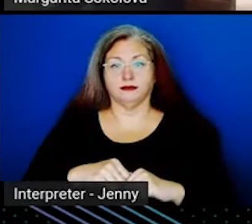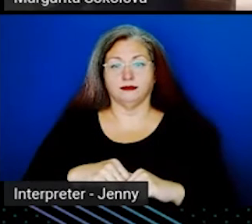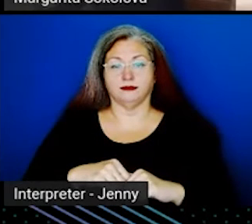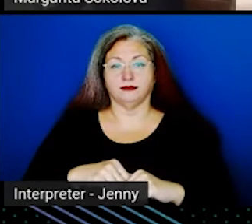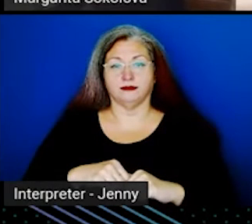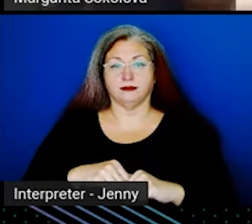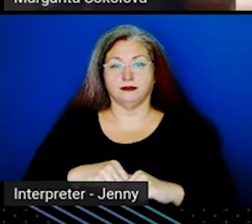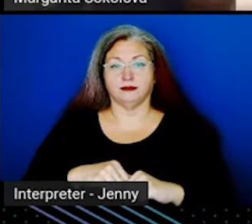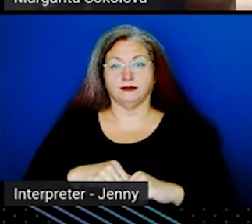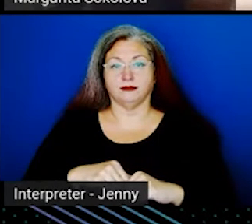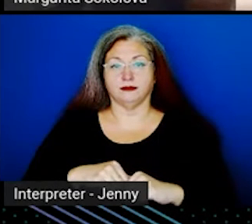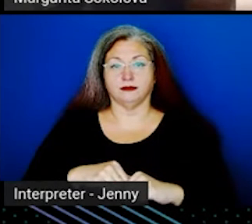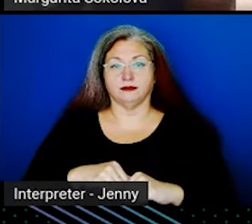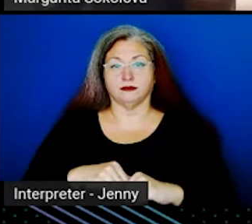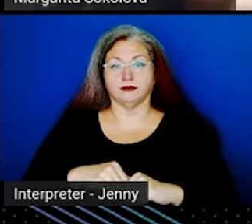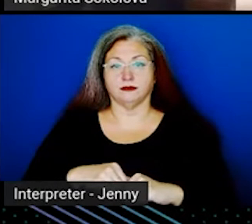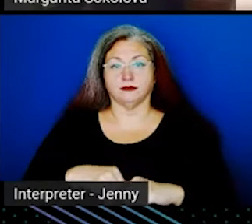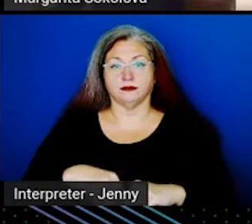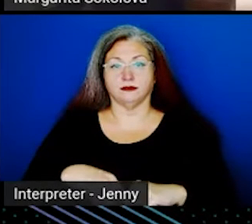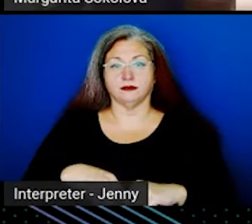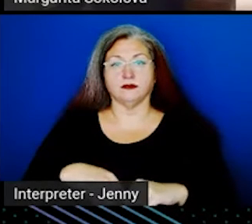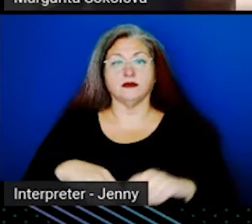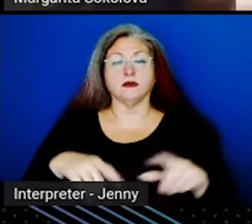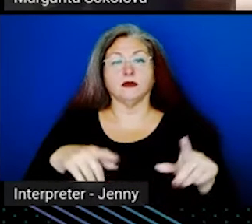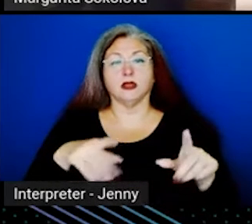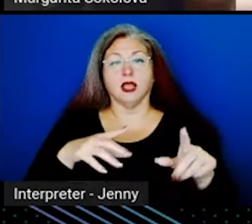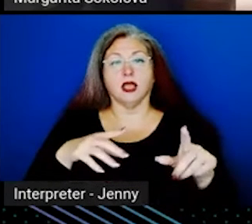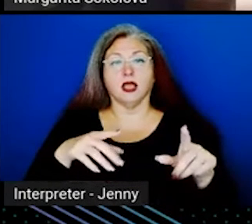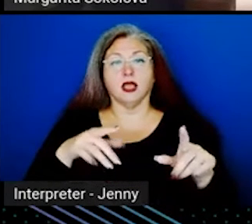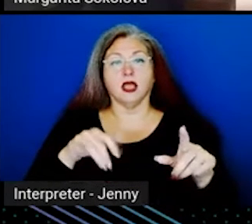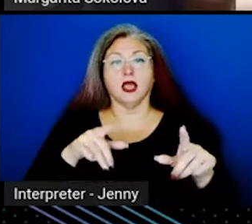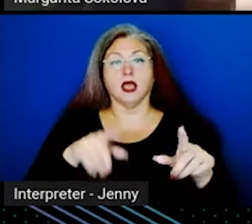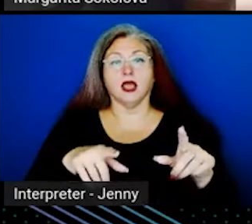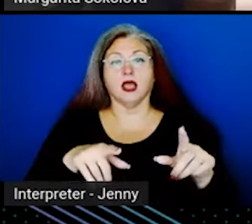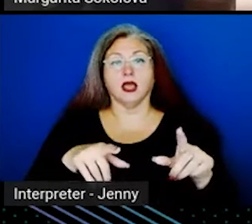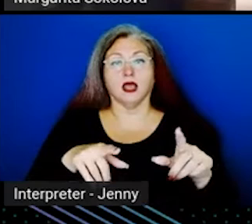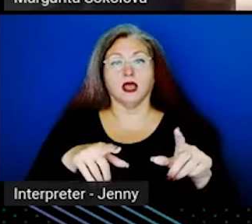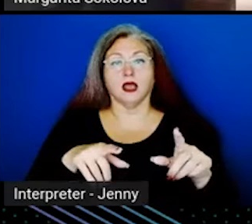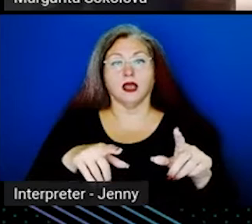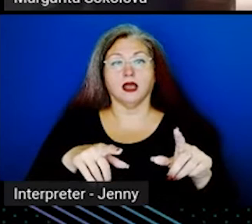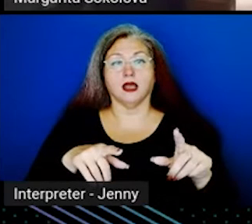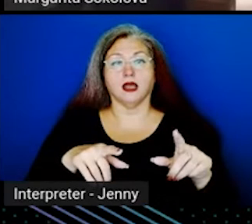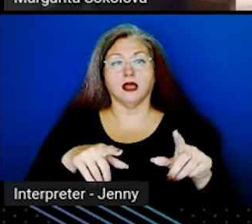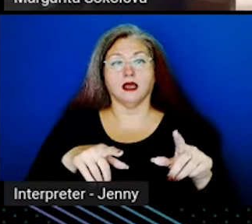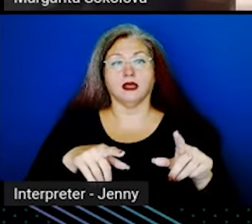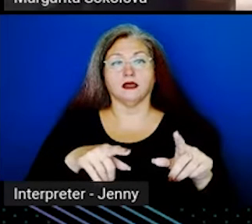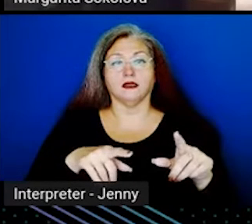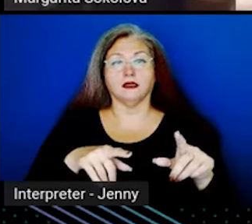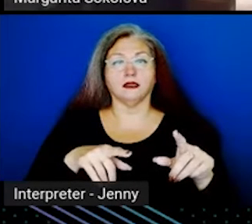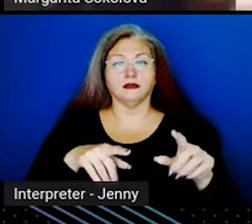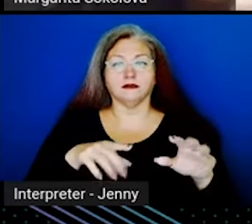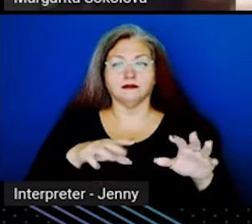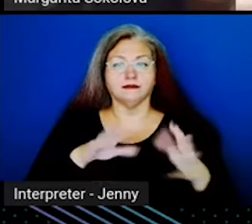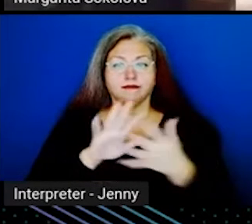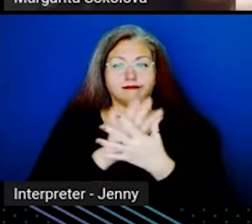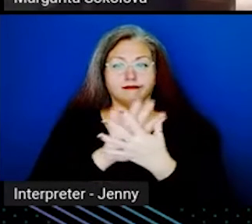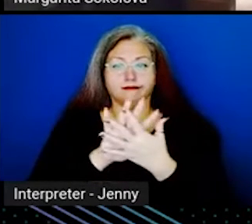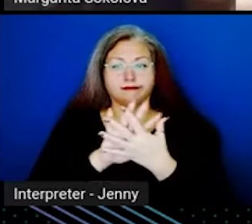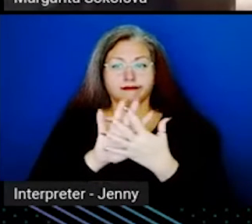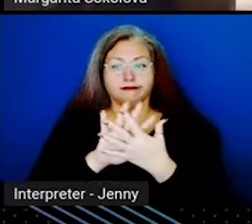And it contains the